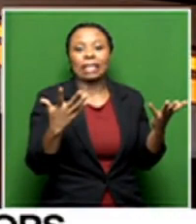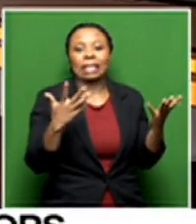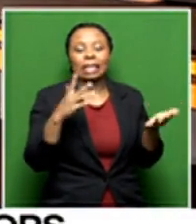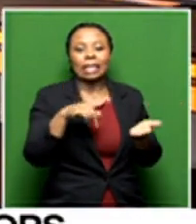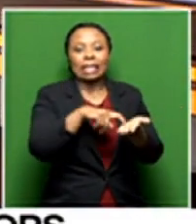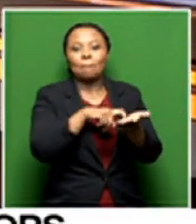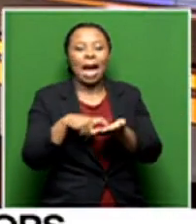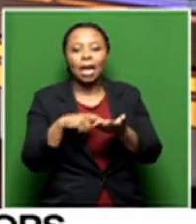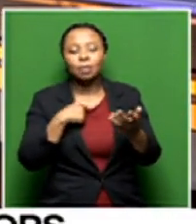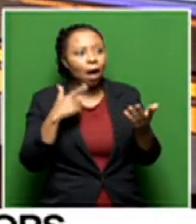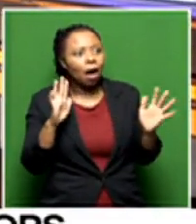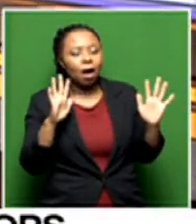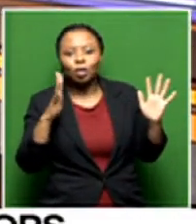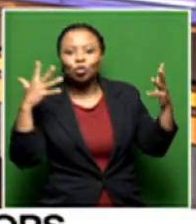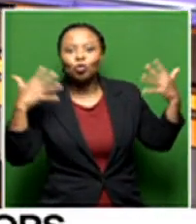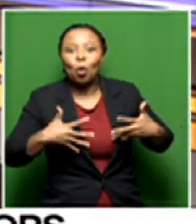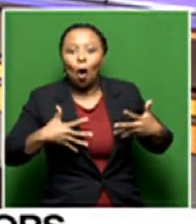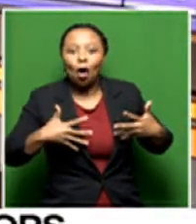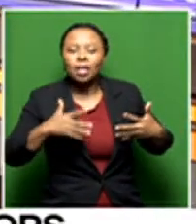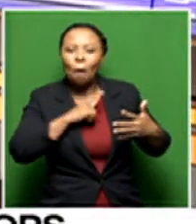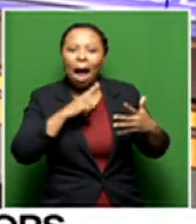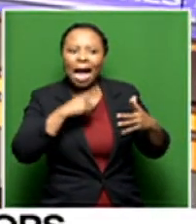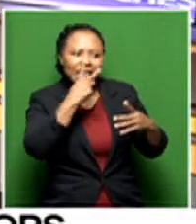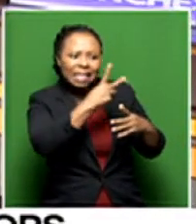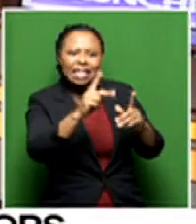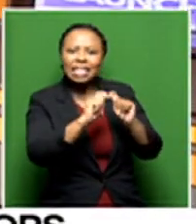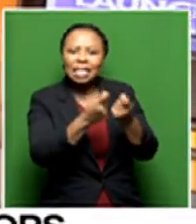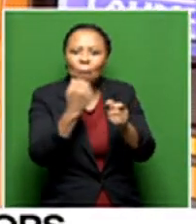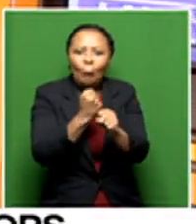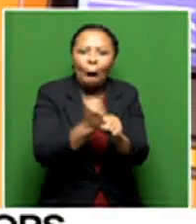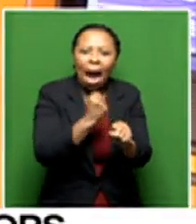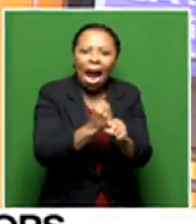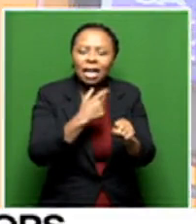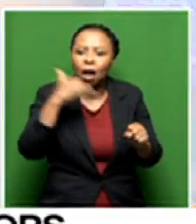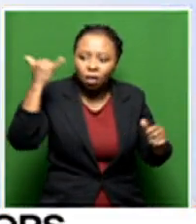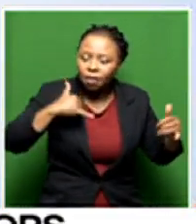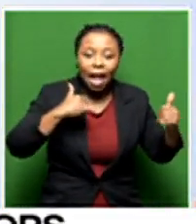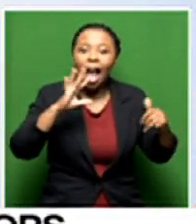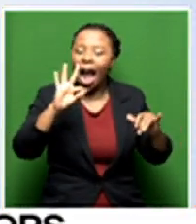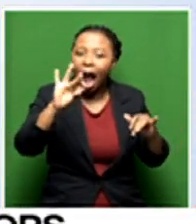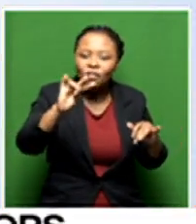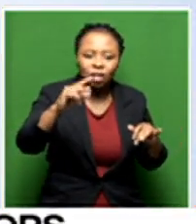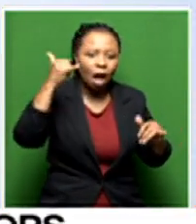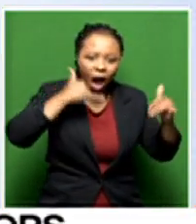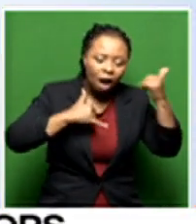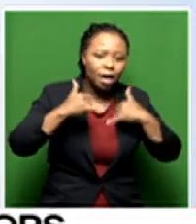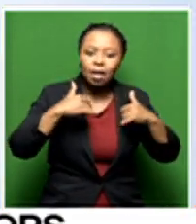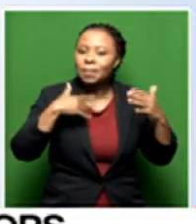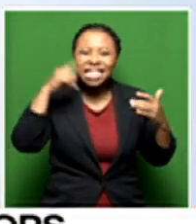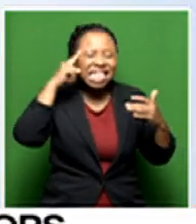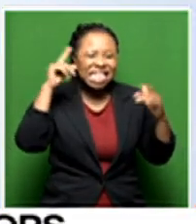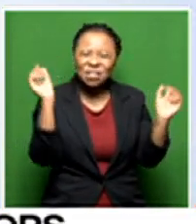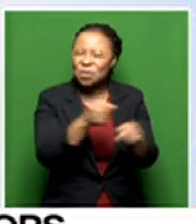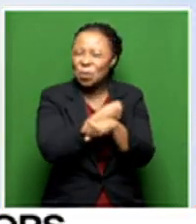demand. I'm so even shocked because when I see the team like working, we'll be having calls every day. We'll be having calls. I hardly even